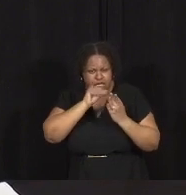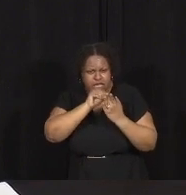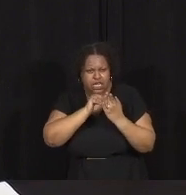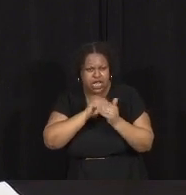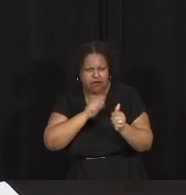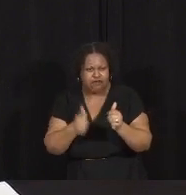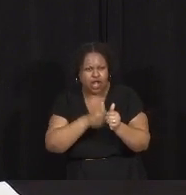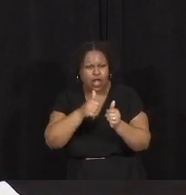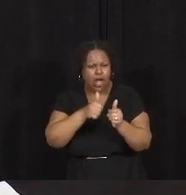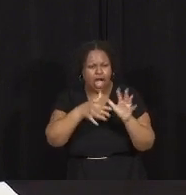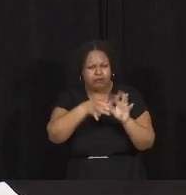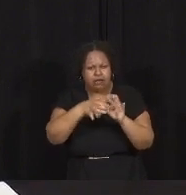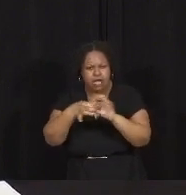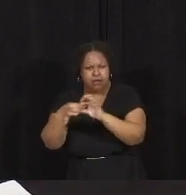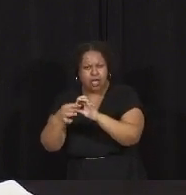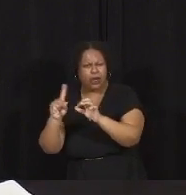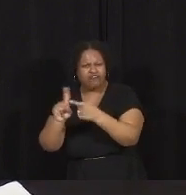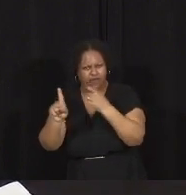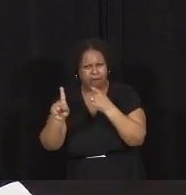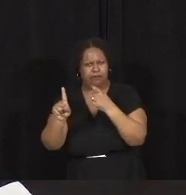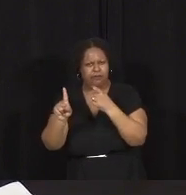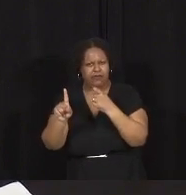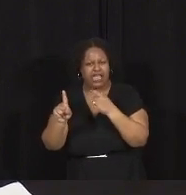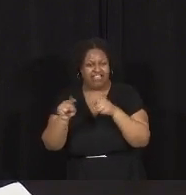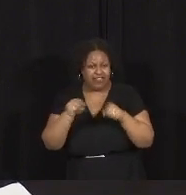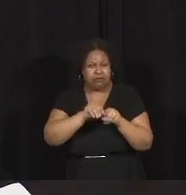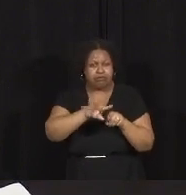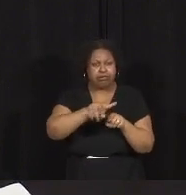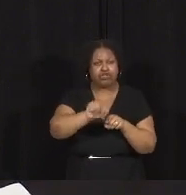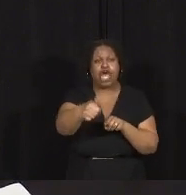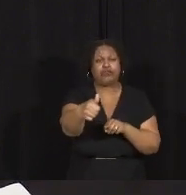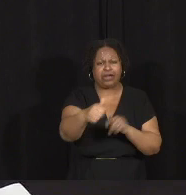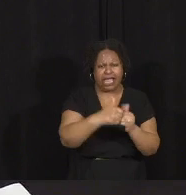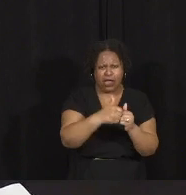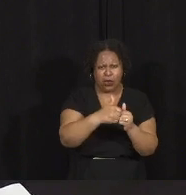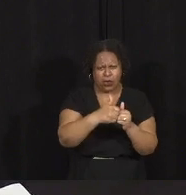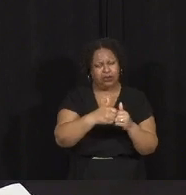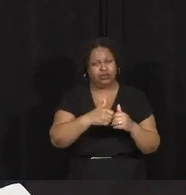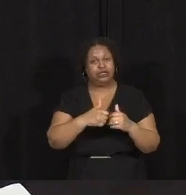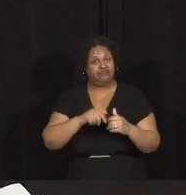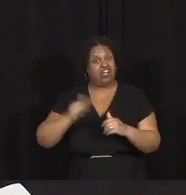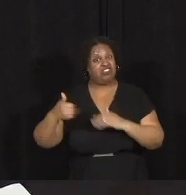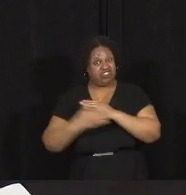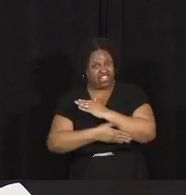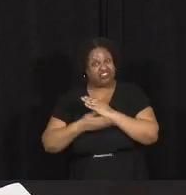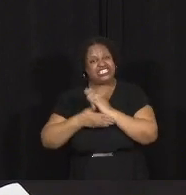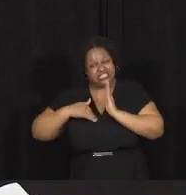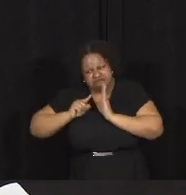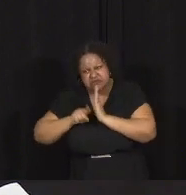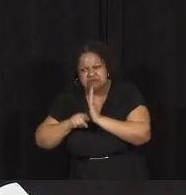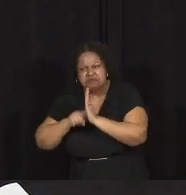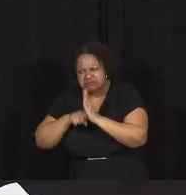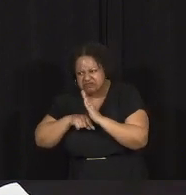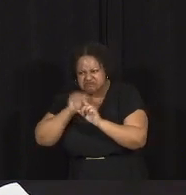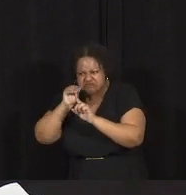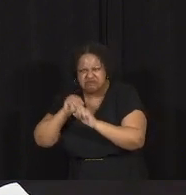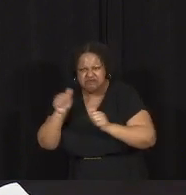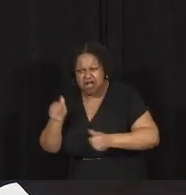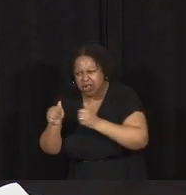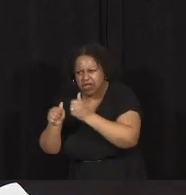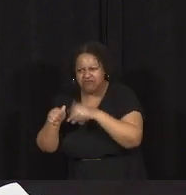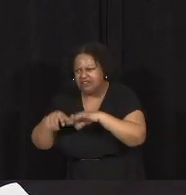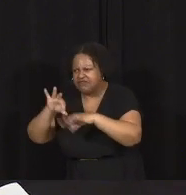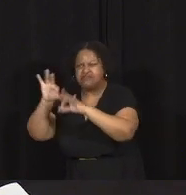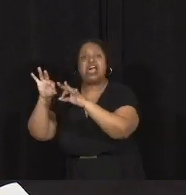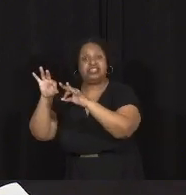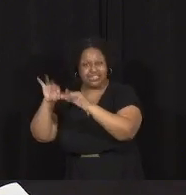important. It's about breaking the chain by assertively chasing down cases and their